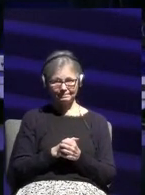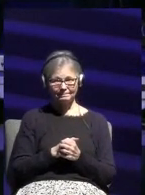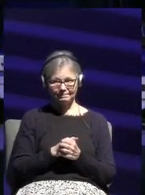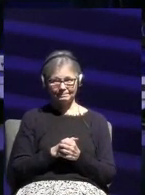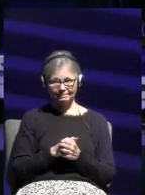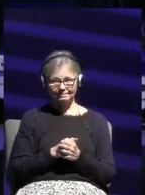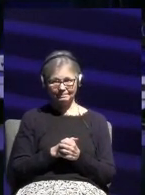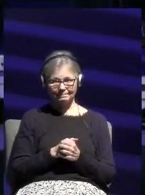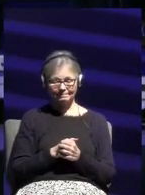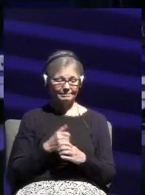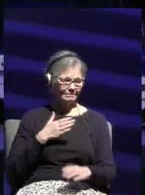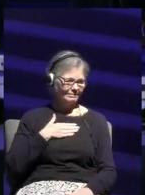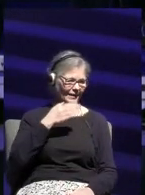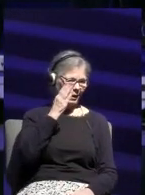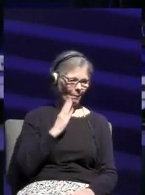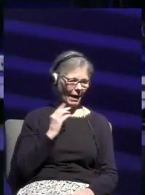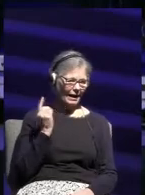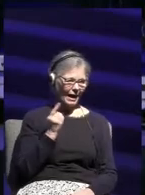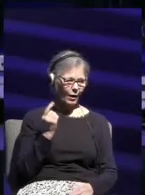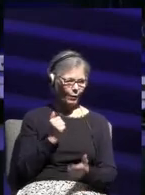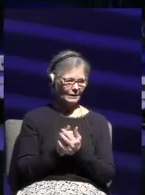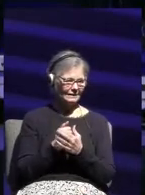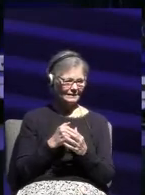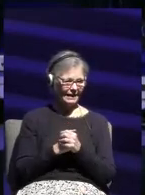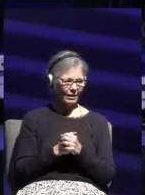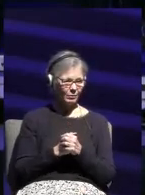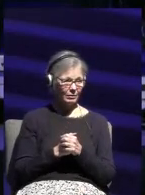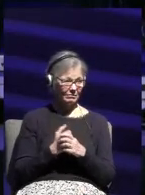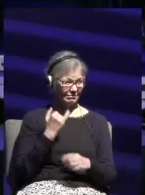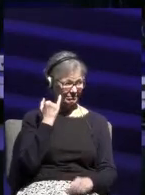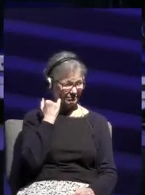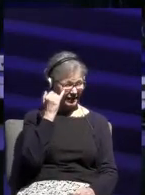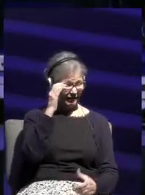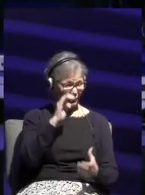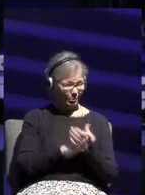That's not my God. And if it's your God, you got the wrong God.